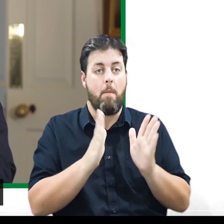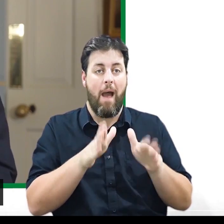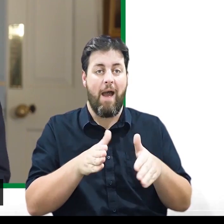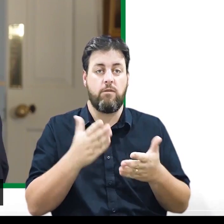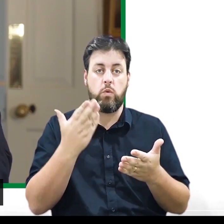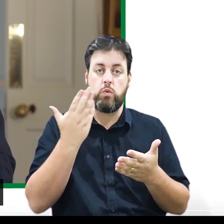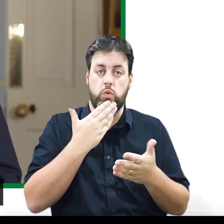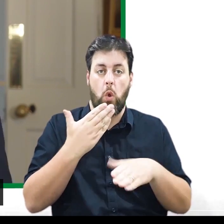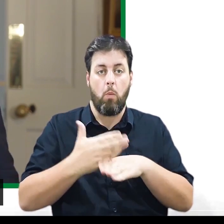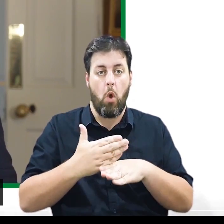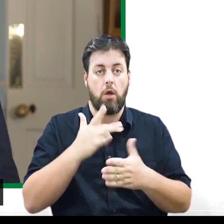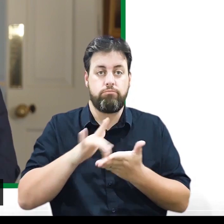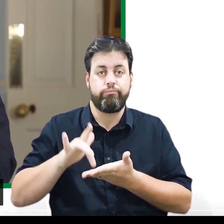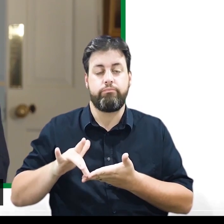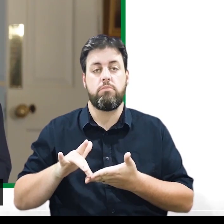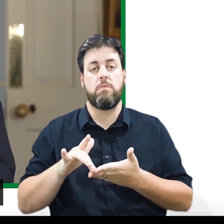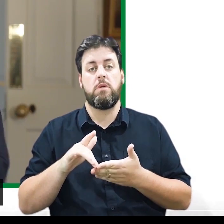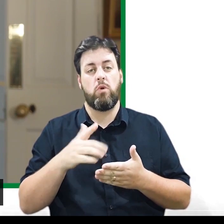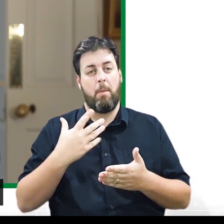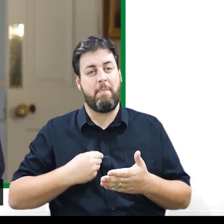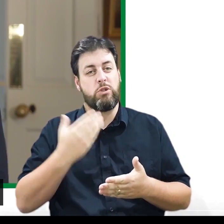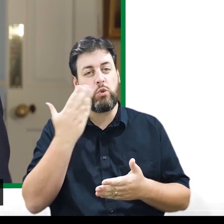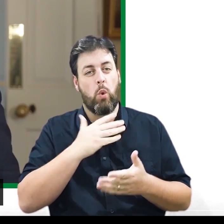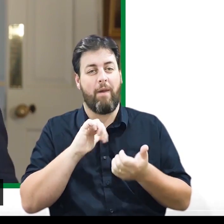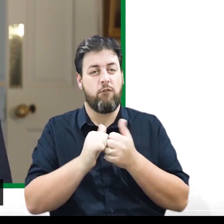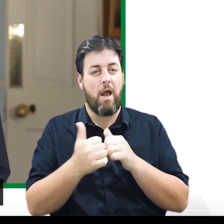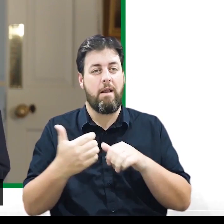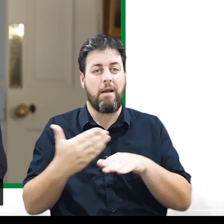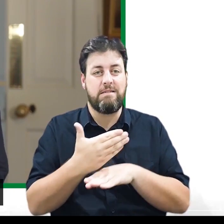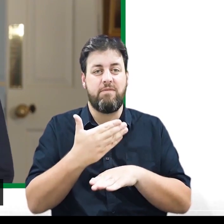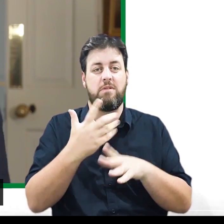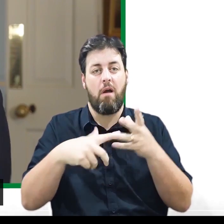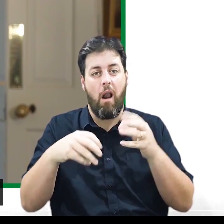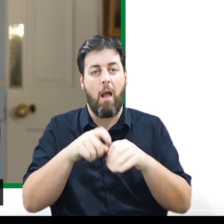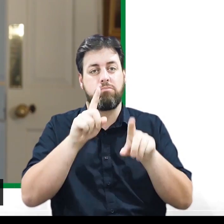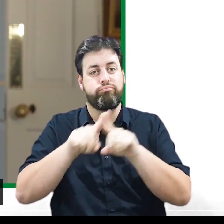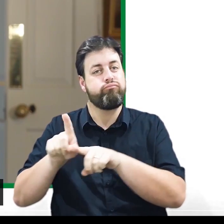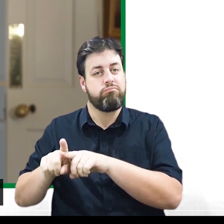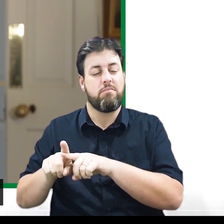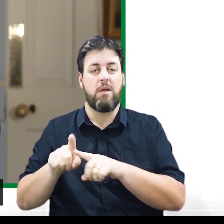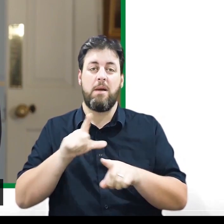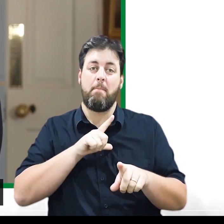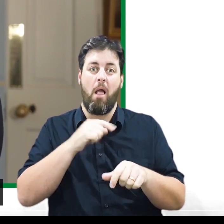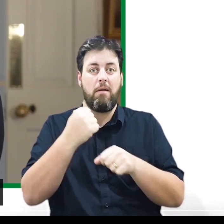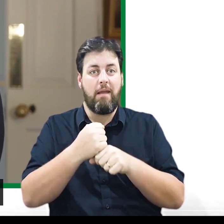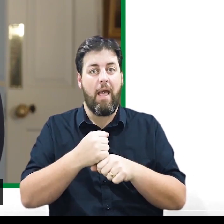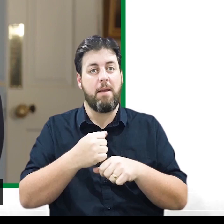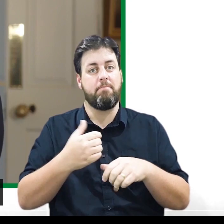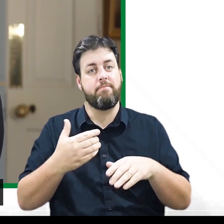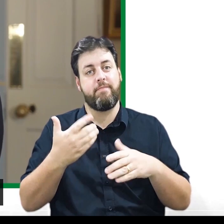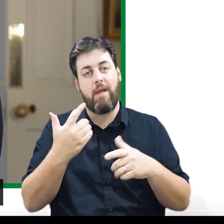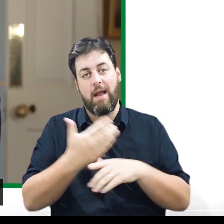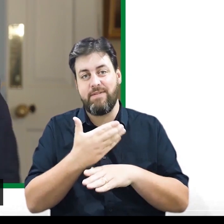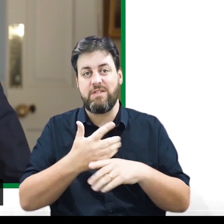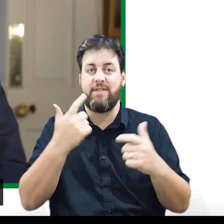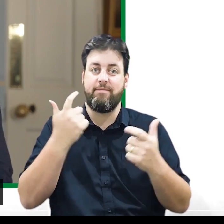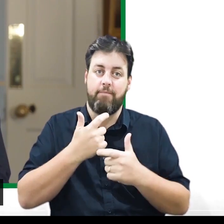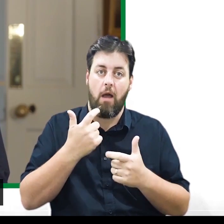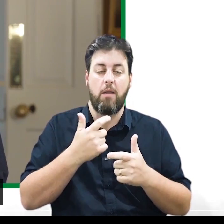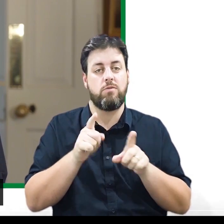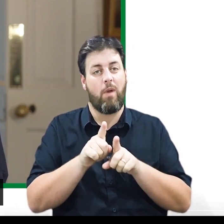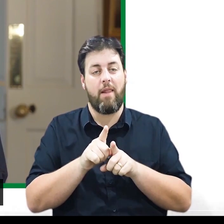your schools, your friends, your after-schools clubs, activities, all the games and fun that go with that.